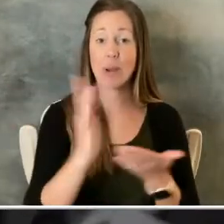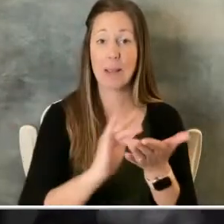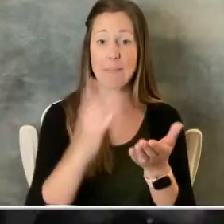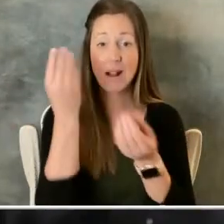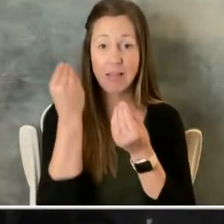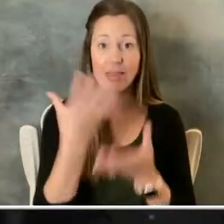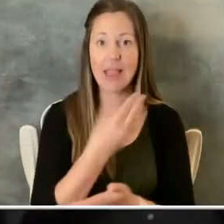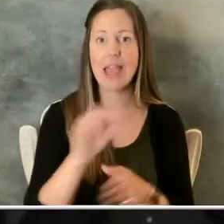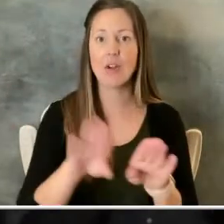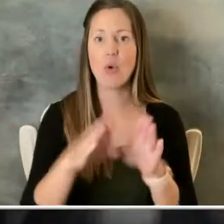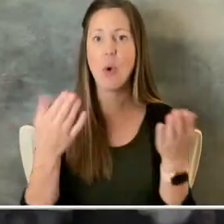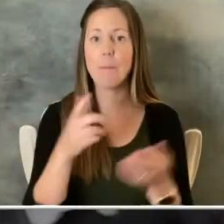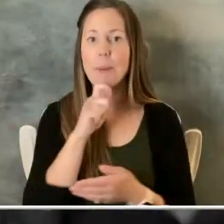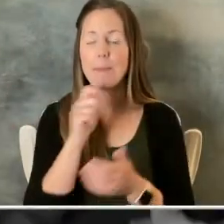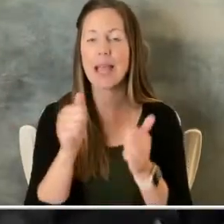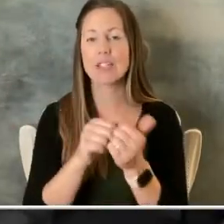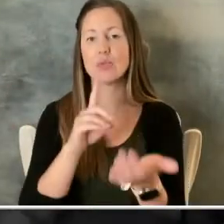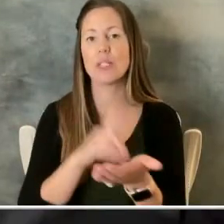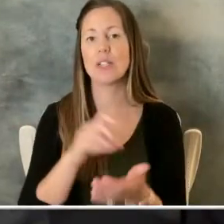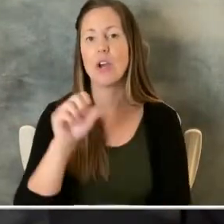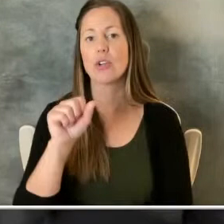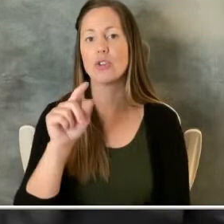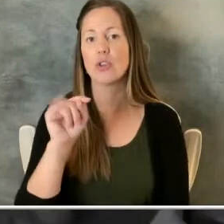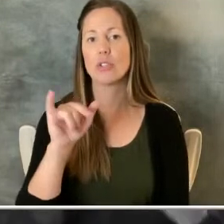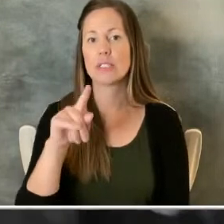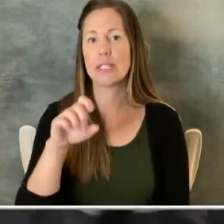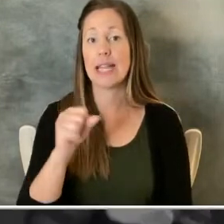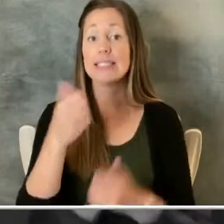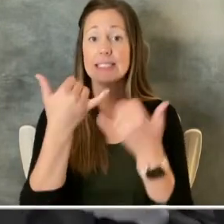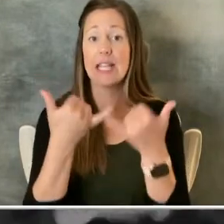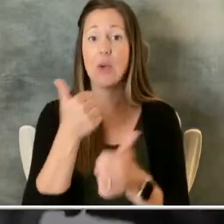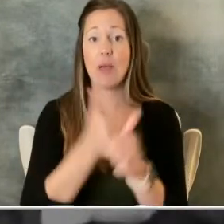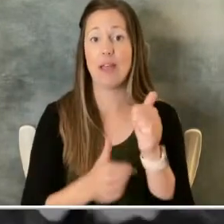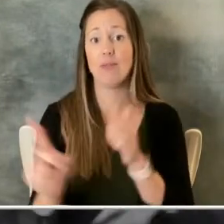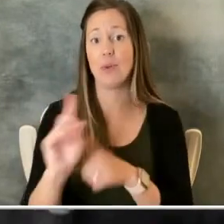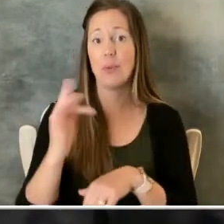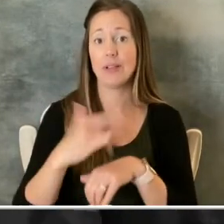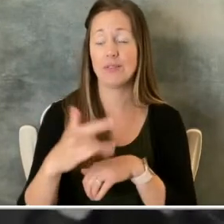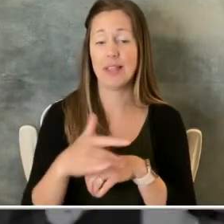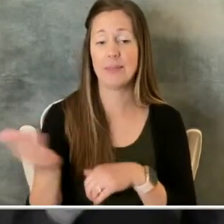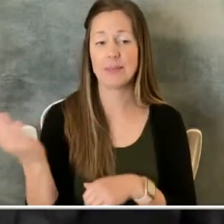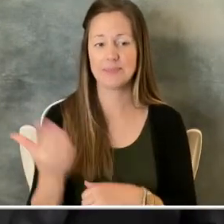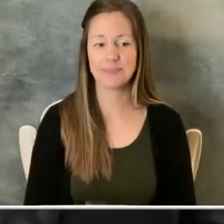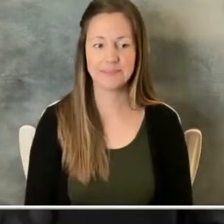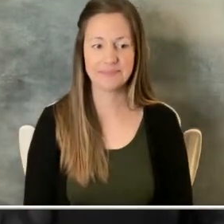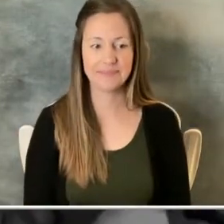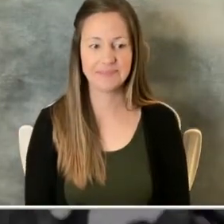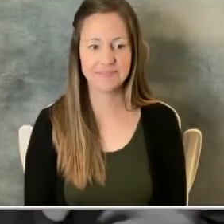Mics with Dr. Stites podcast. Now, everywhere podcasts are available.